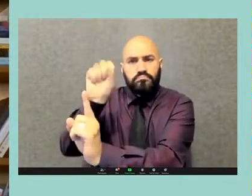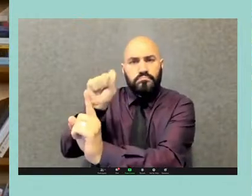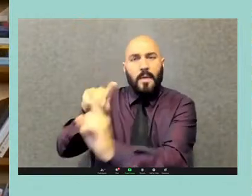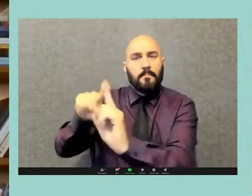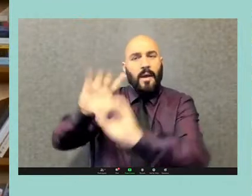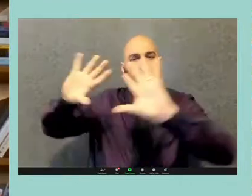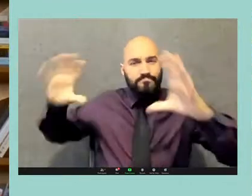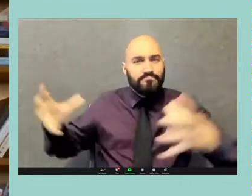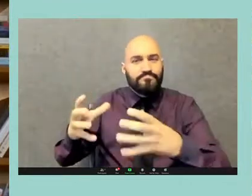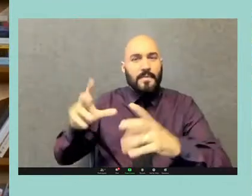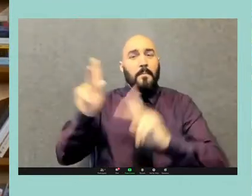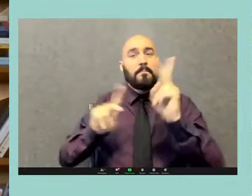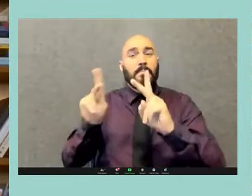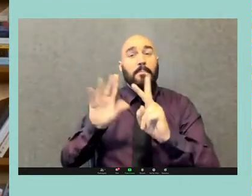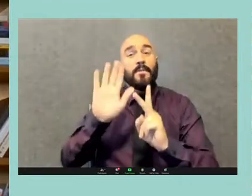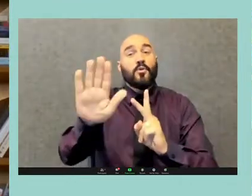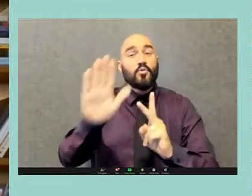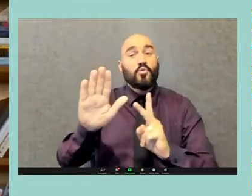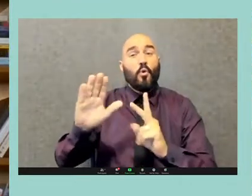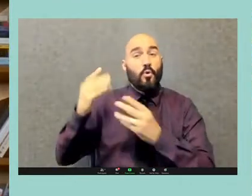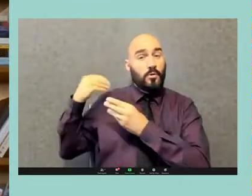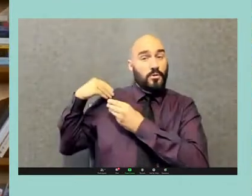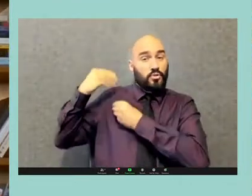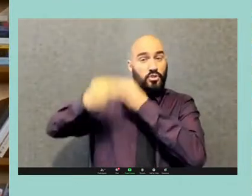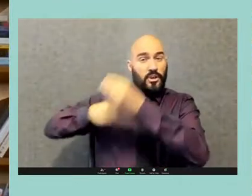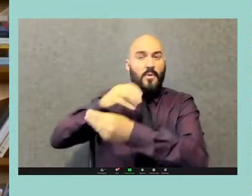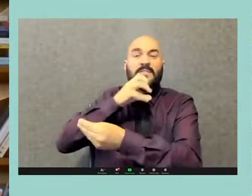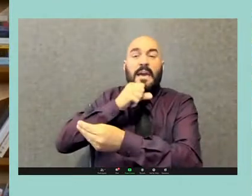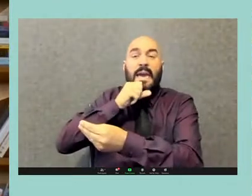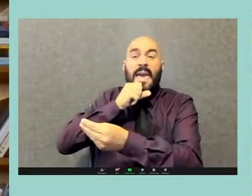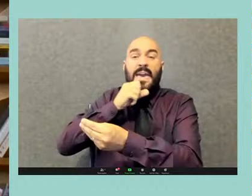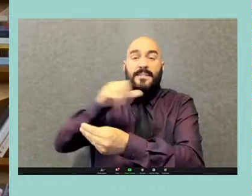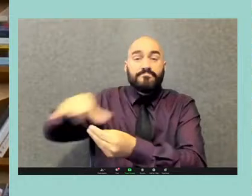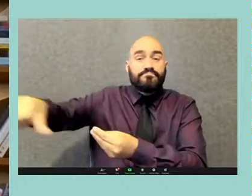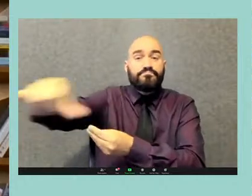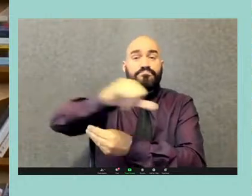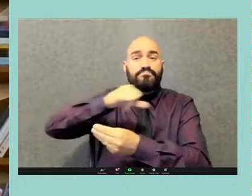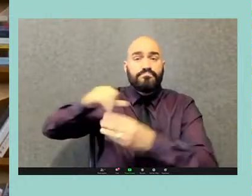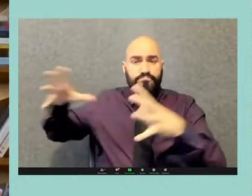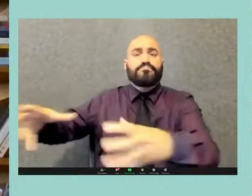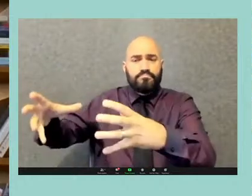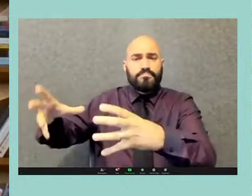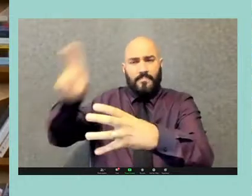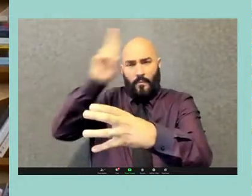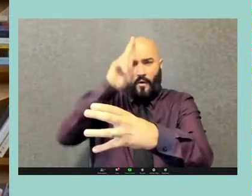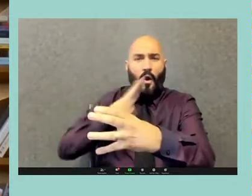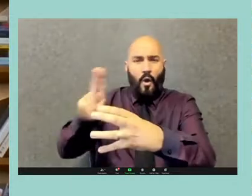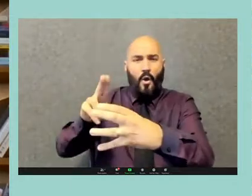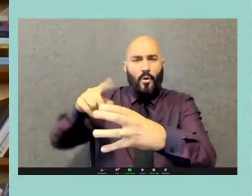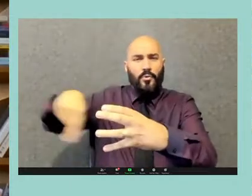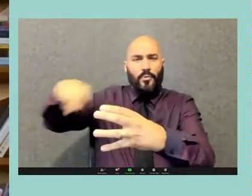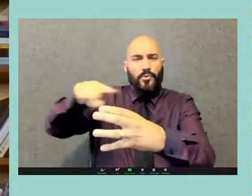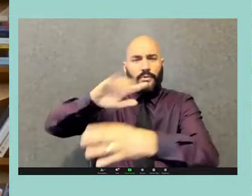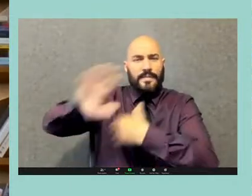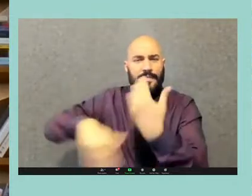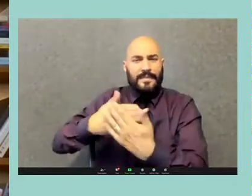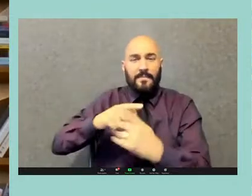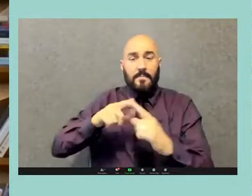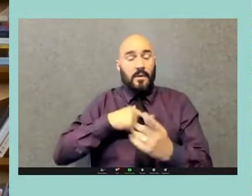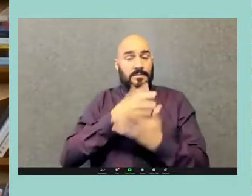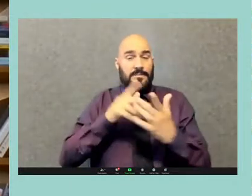is your generation. In a moment, we'll hear and or read the names of some of that